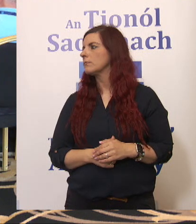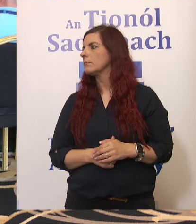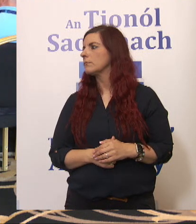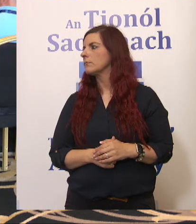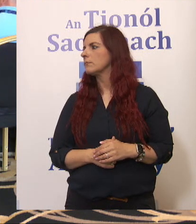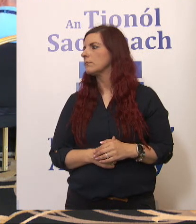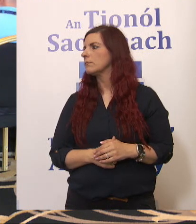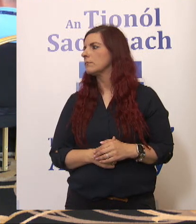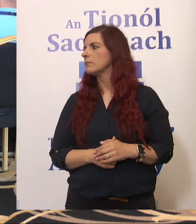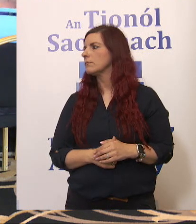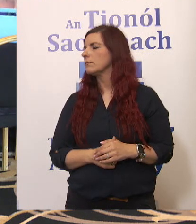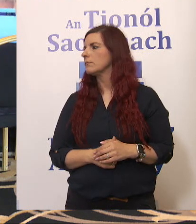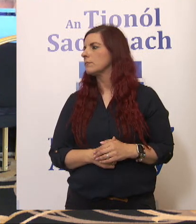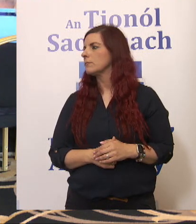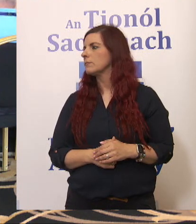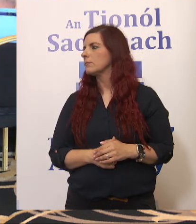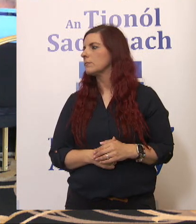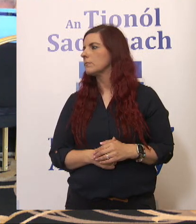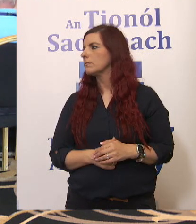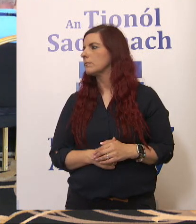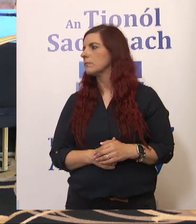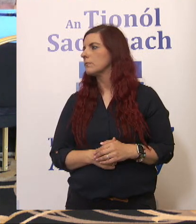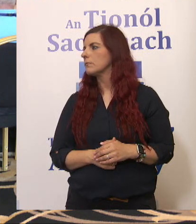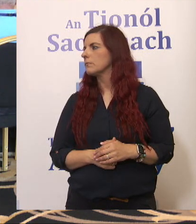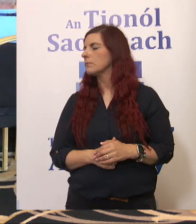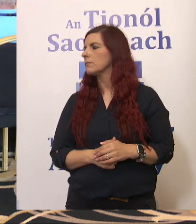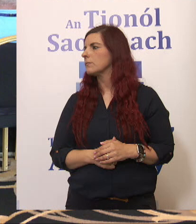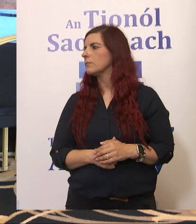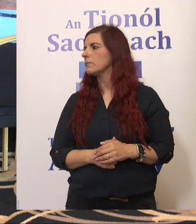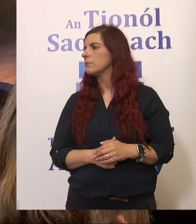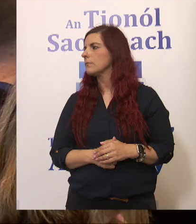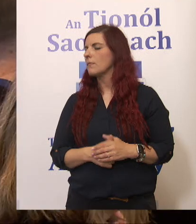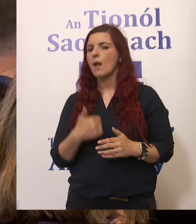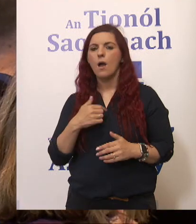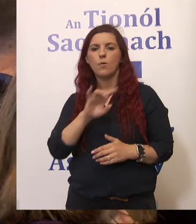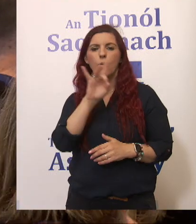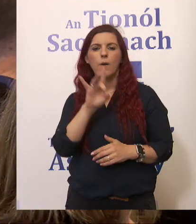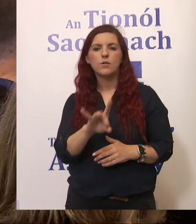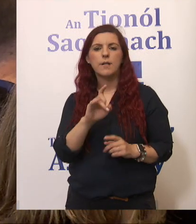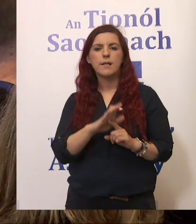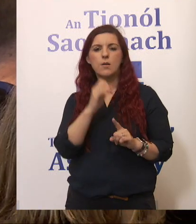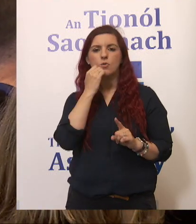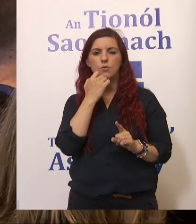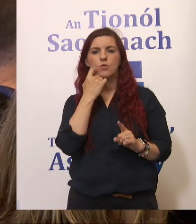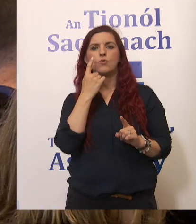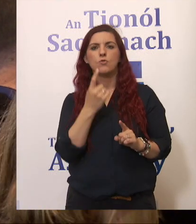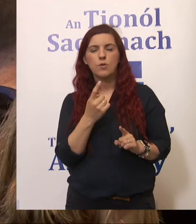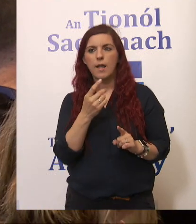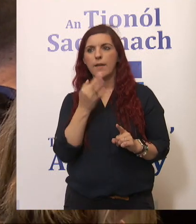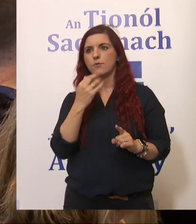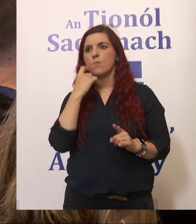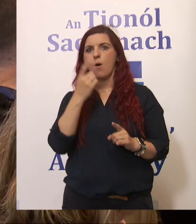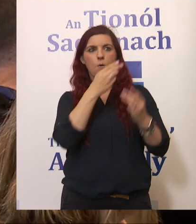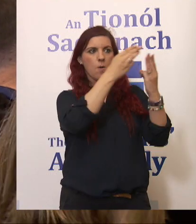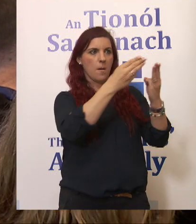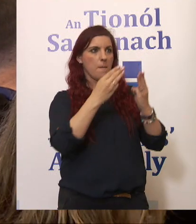Hi, Mark, and thanks for the presentation. Our question is, if tomorrow all powers were to be devolved, would that